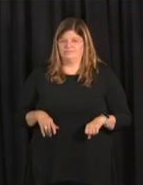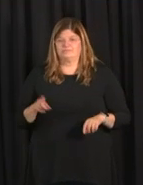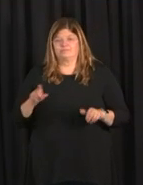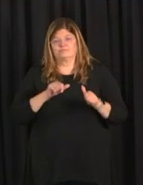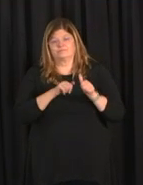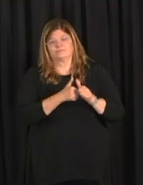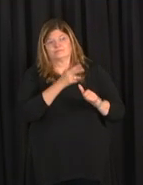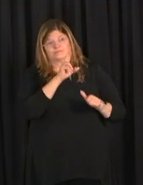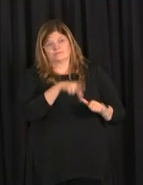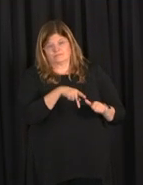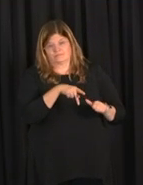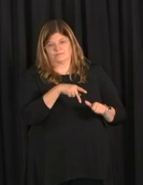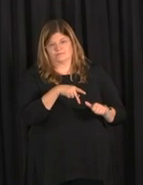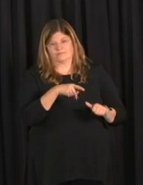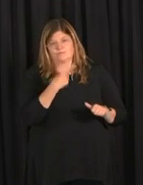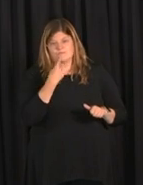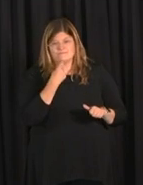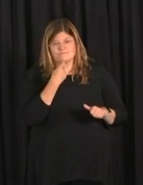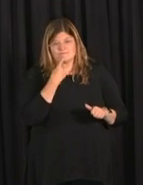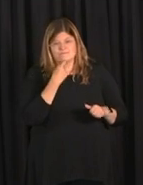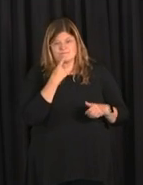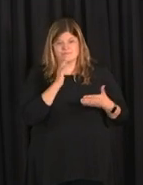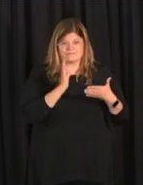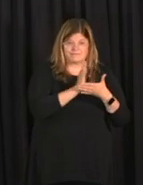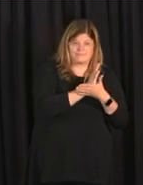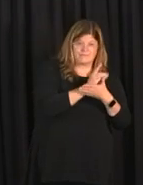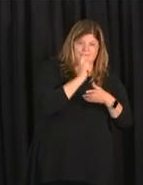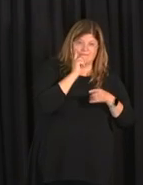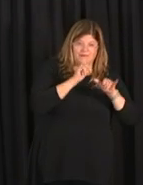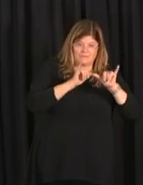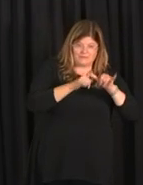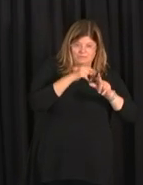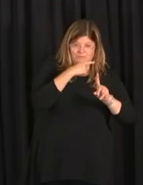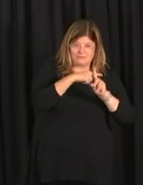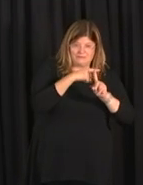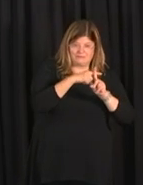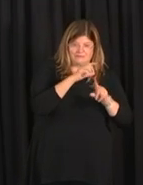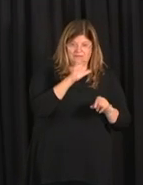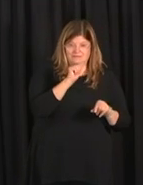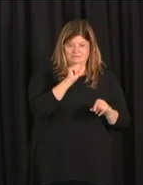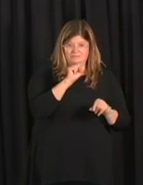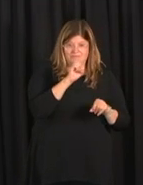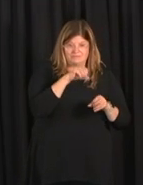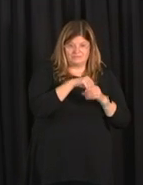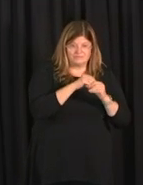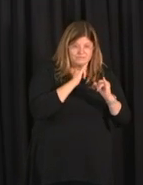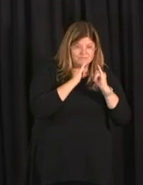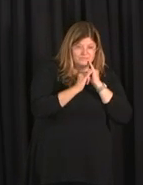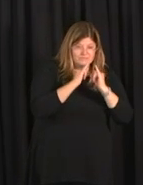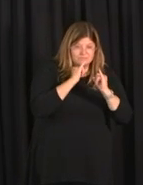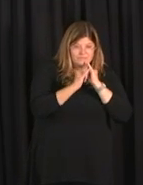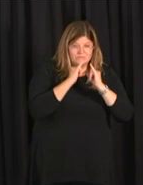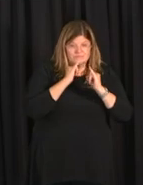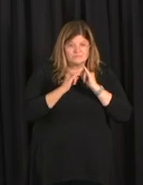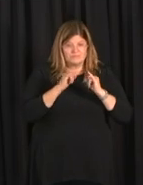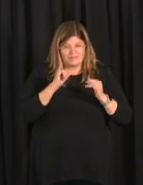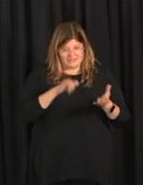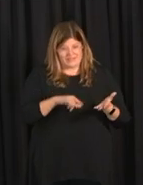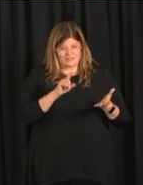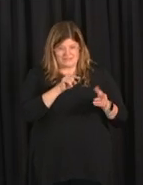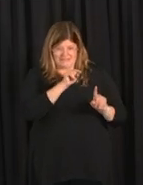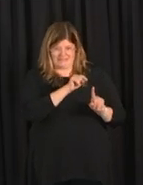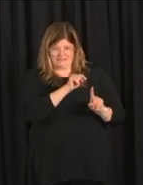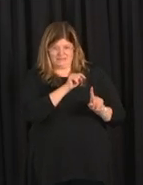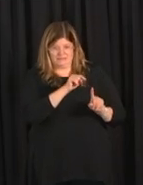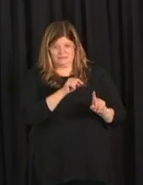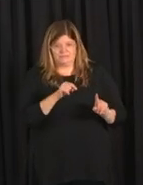up to that, the one in the red here, the metric of positive cases interviewed, that is something where it